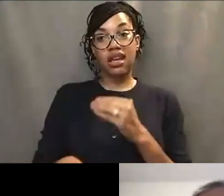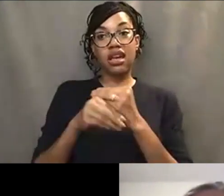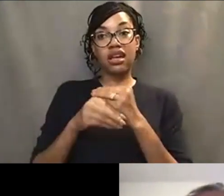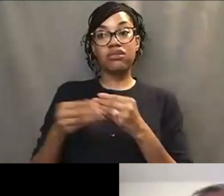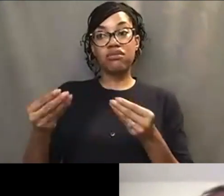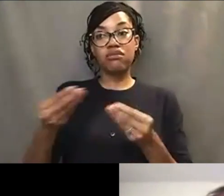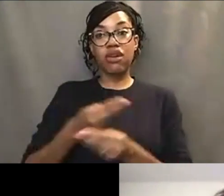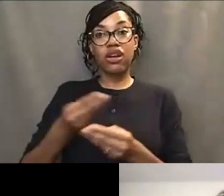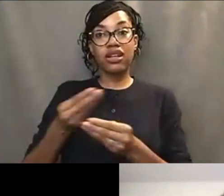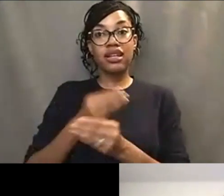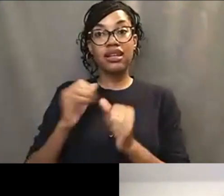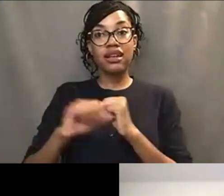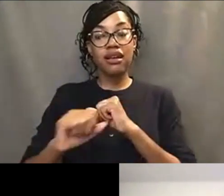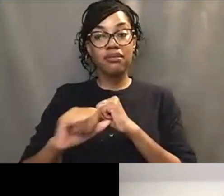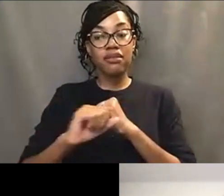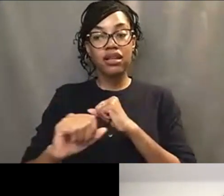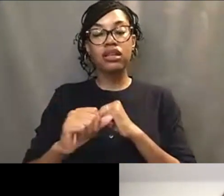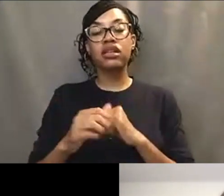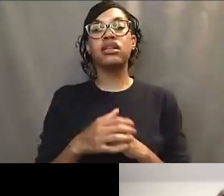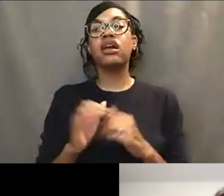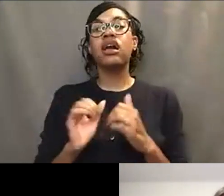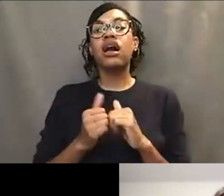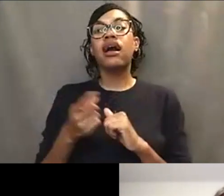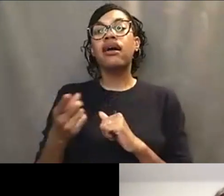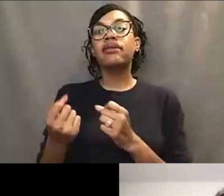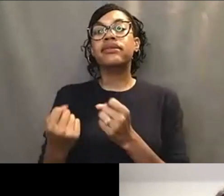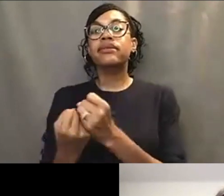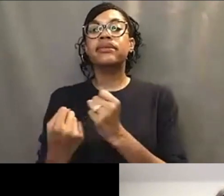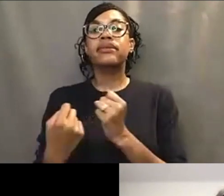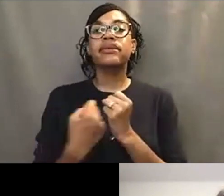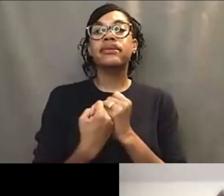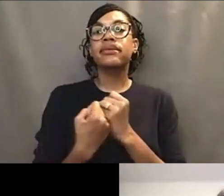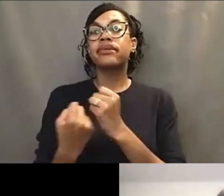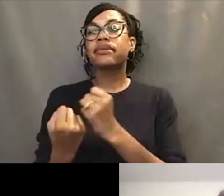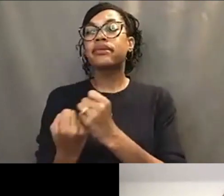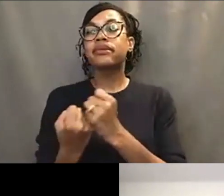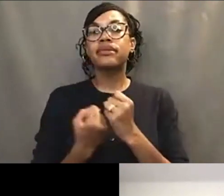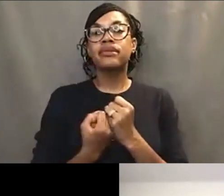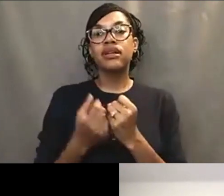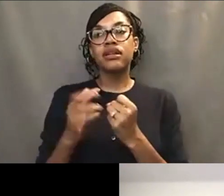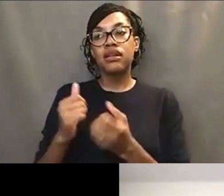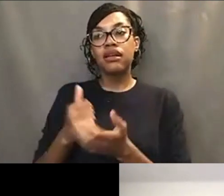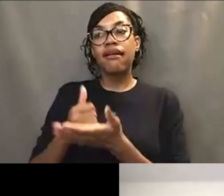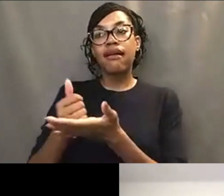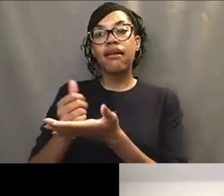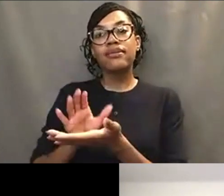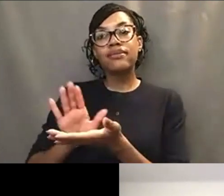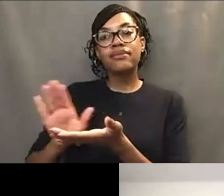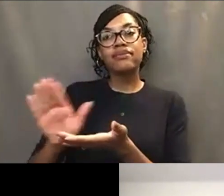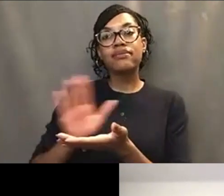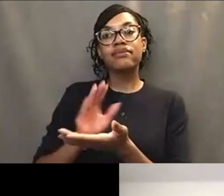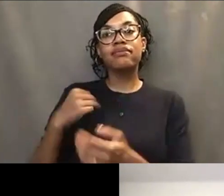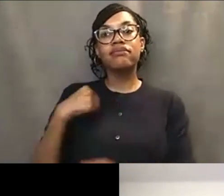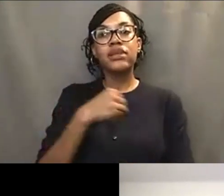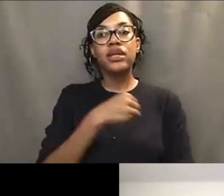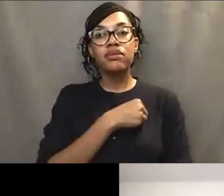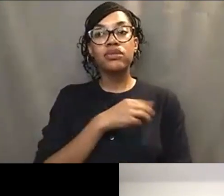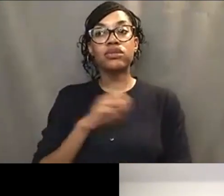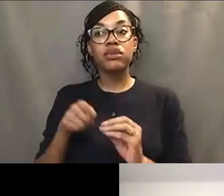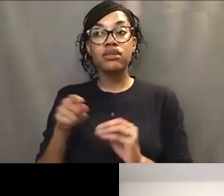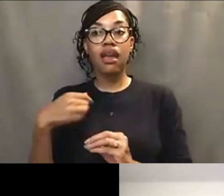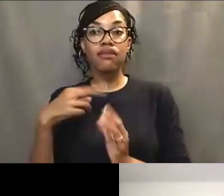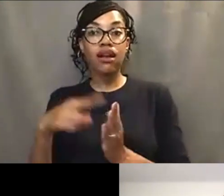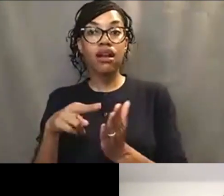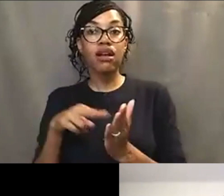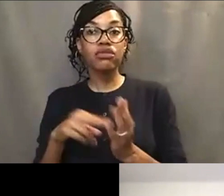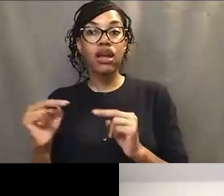campaign or in ways that we could support their members when they had contract negotiations come up with